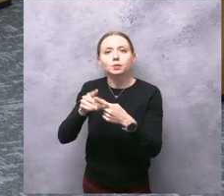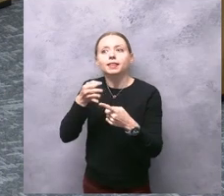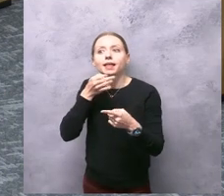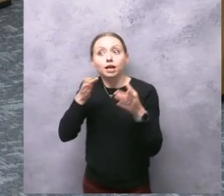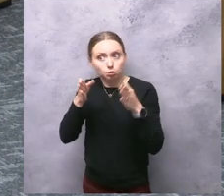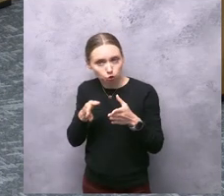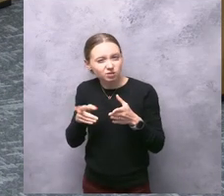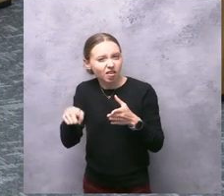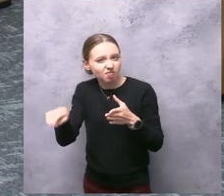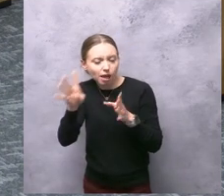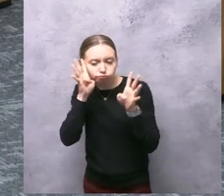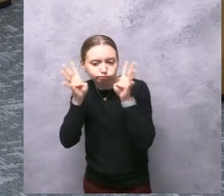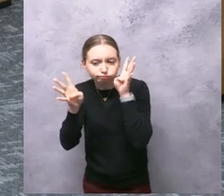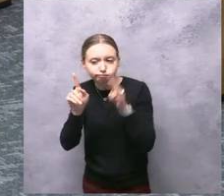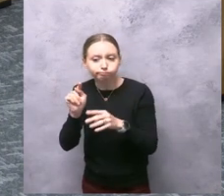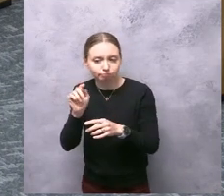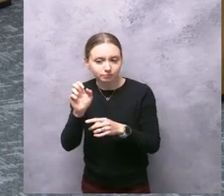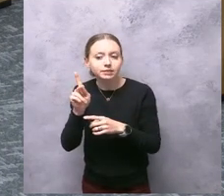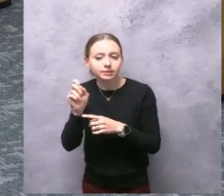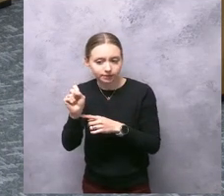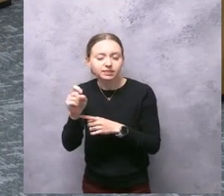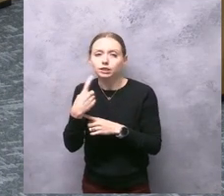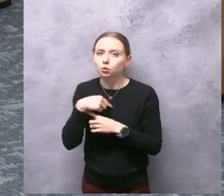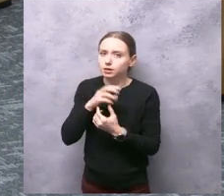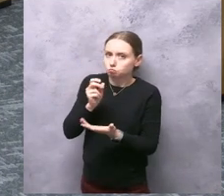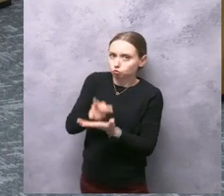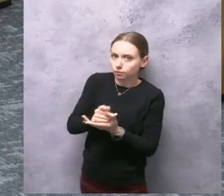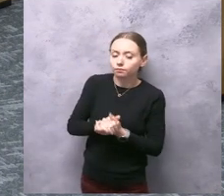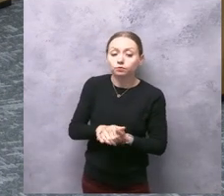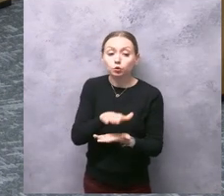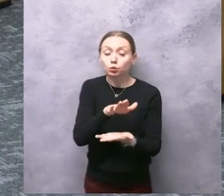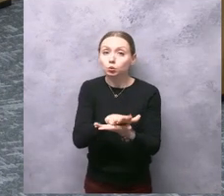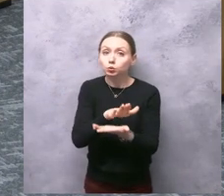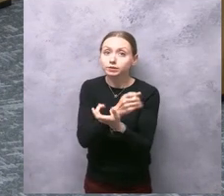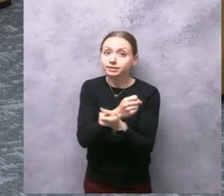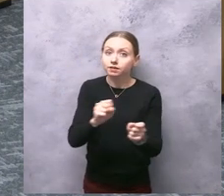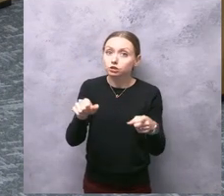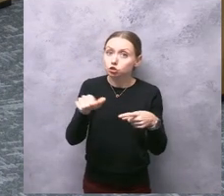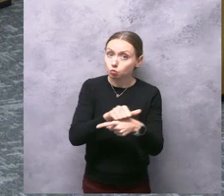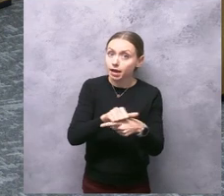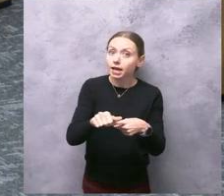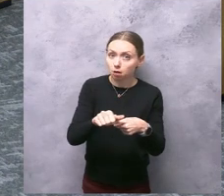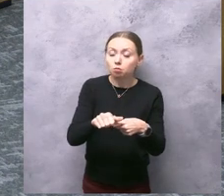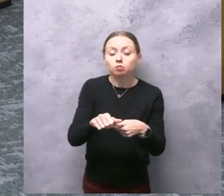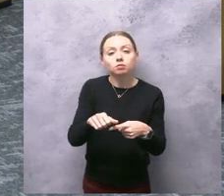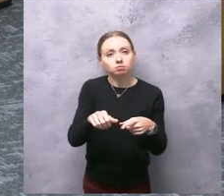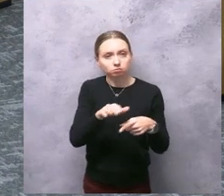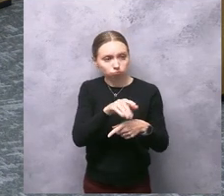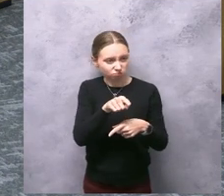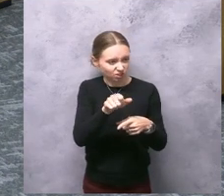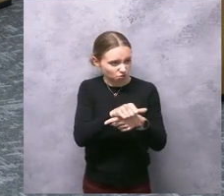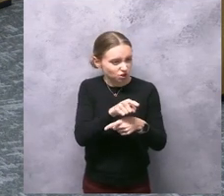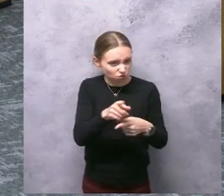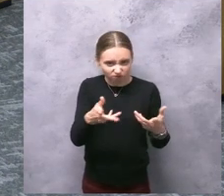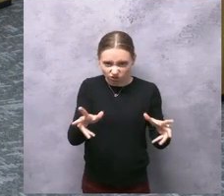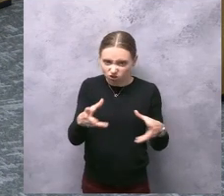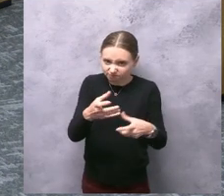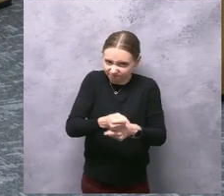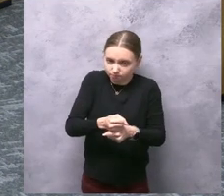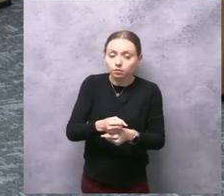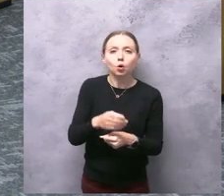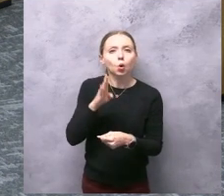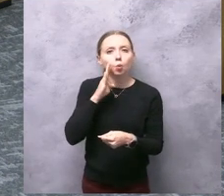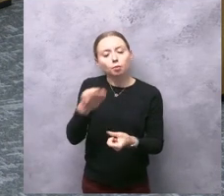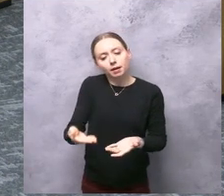School safety training, we have an update. That's the training you receive. That'll be coming to my committee next week for